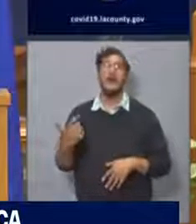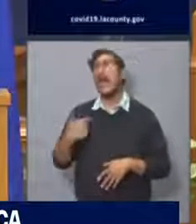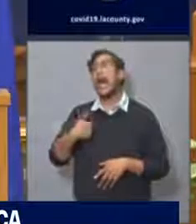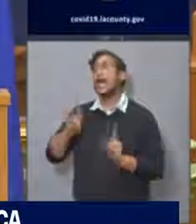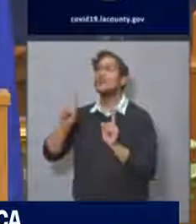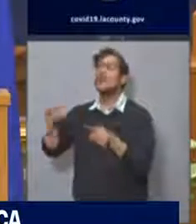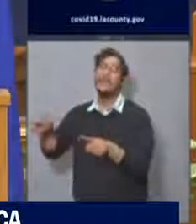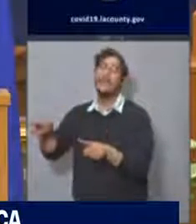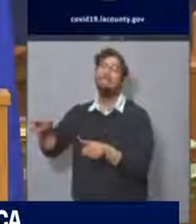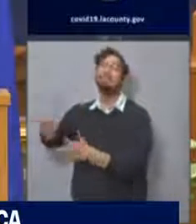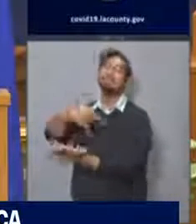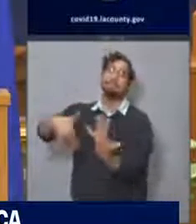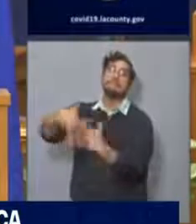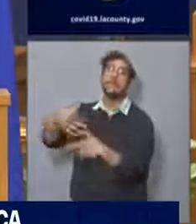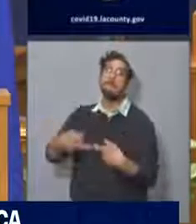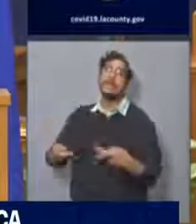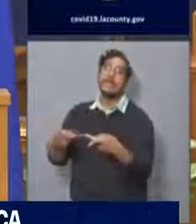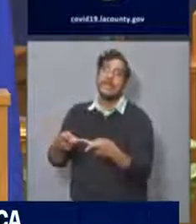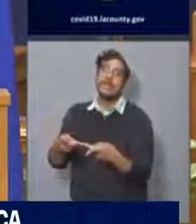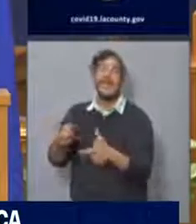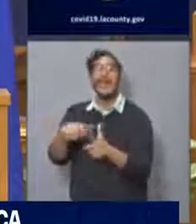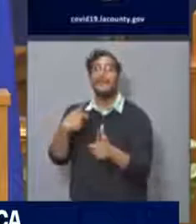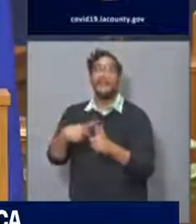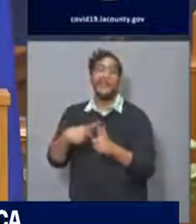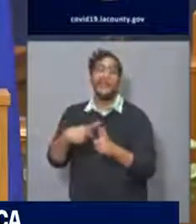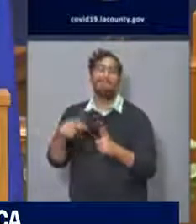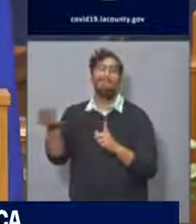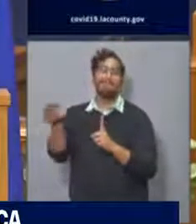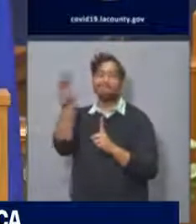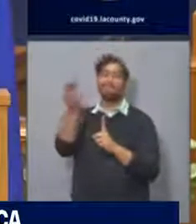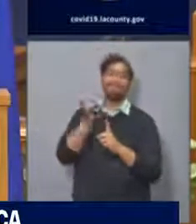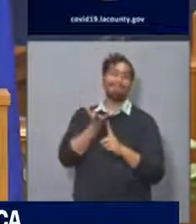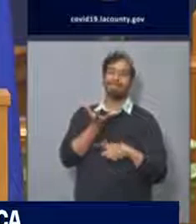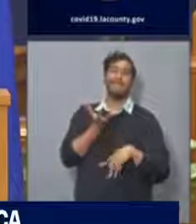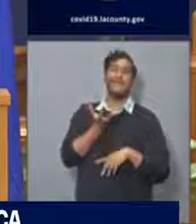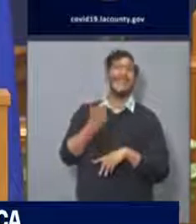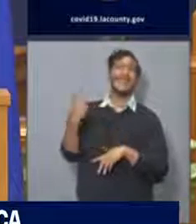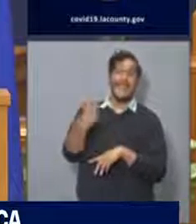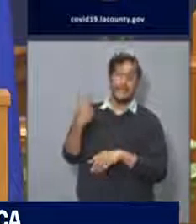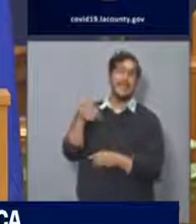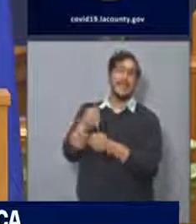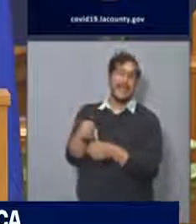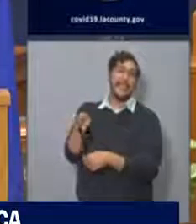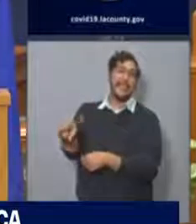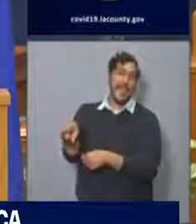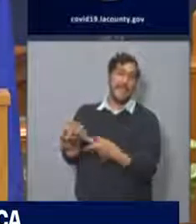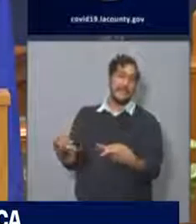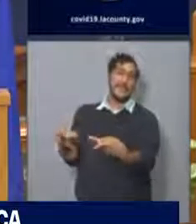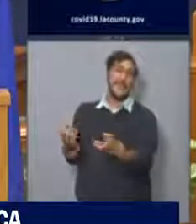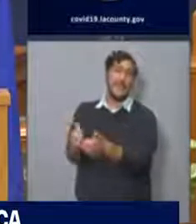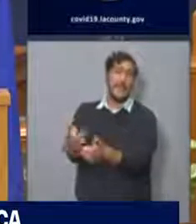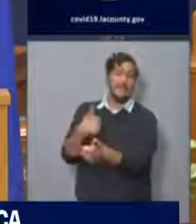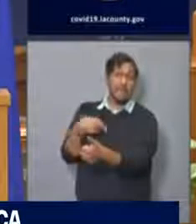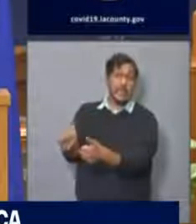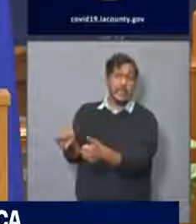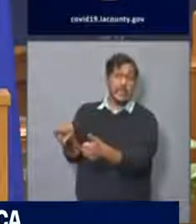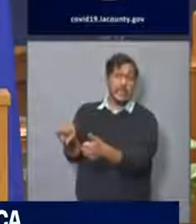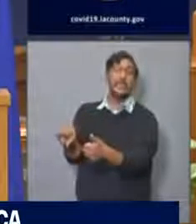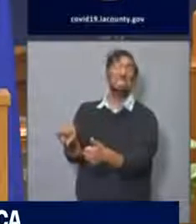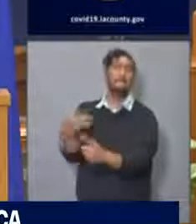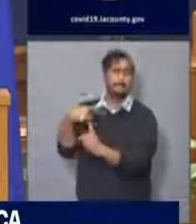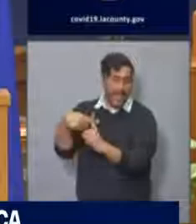setting where I was notified that, in fact, somebody who was in that setting with me was